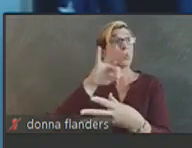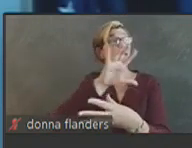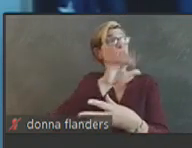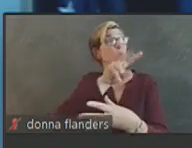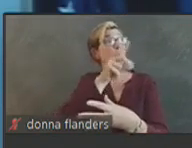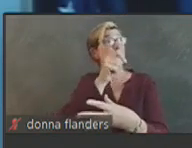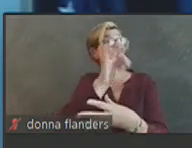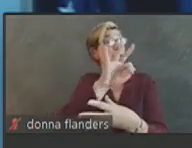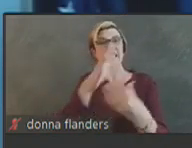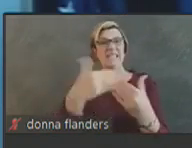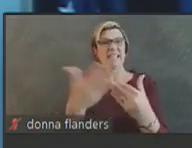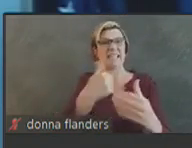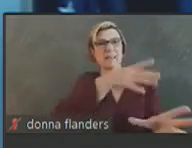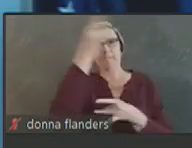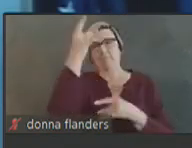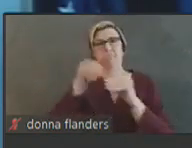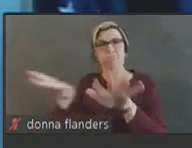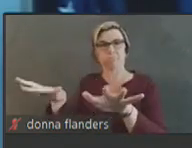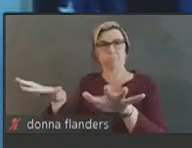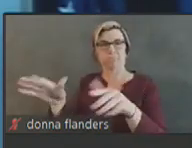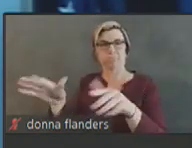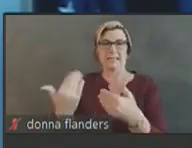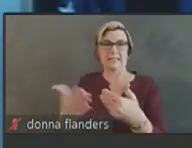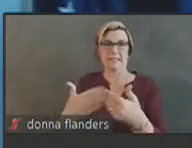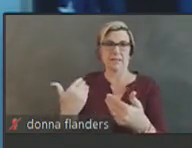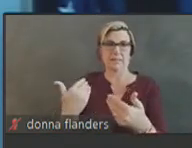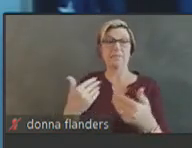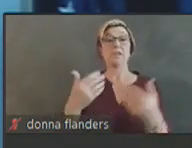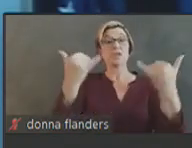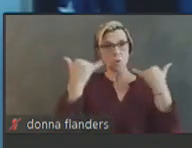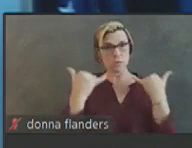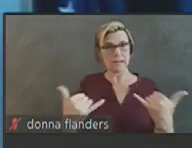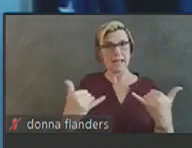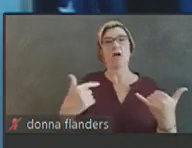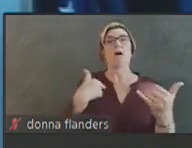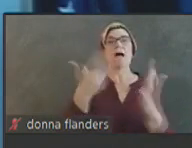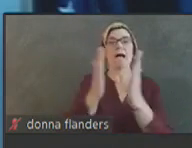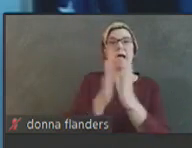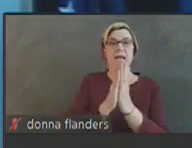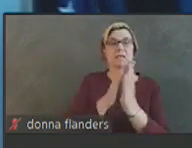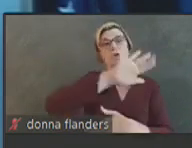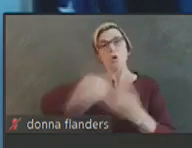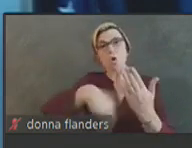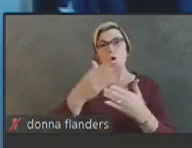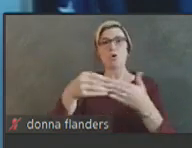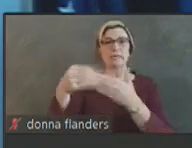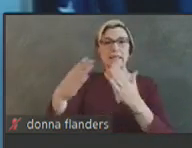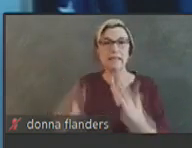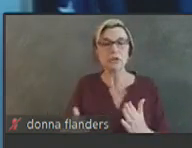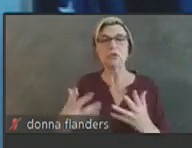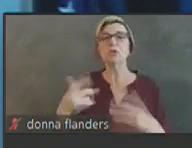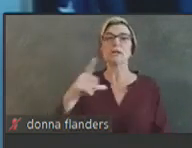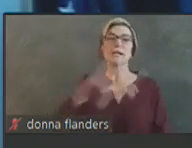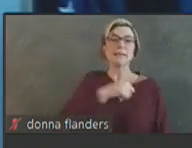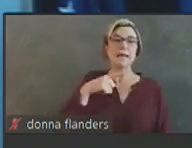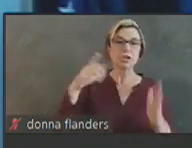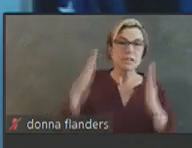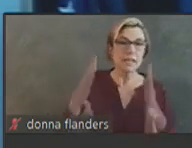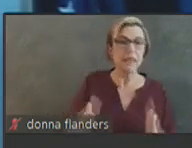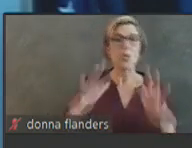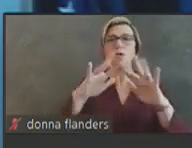our medical practitioners, policymakers to come together. There is no logical reason or